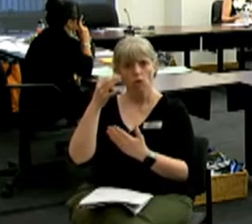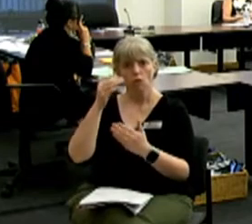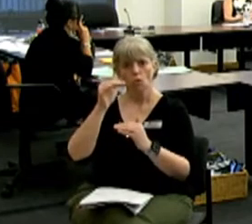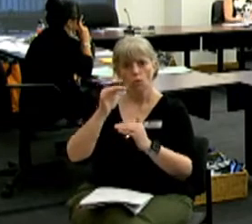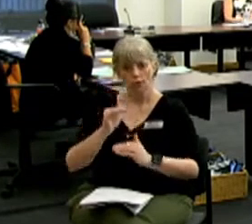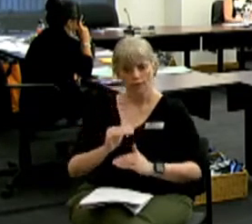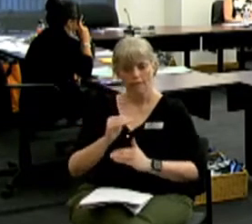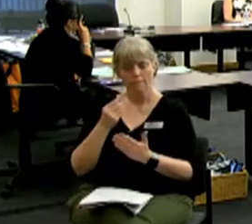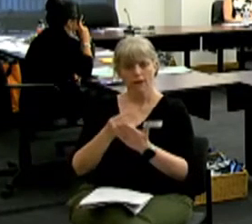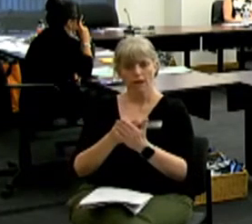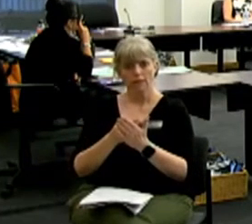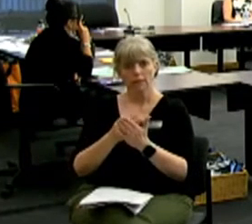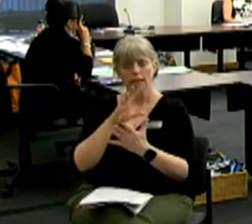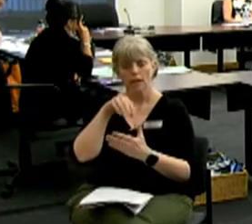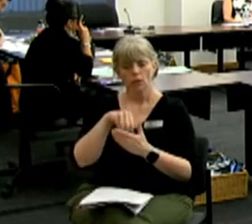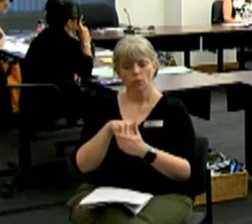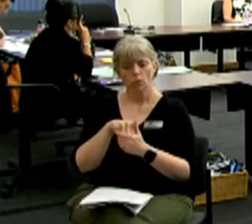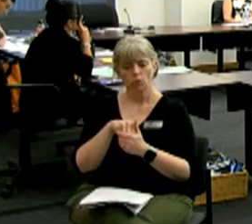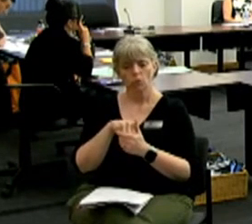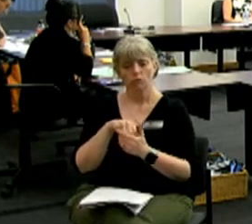reappropriated. They include an